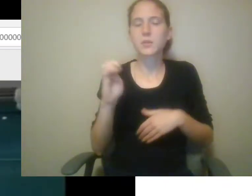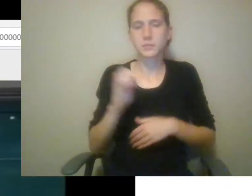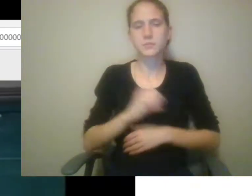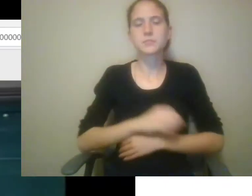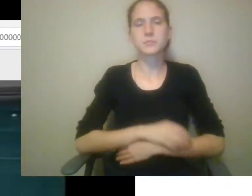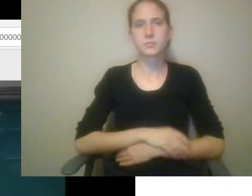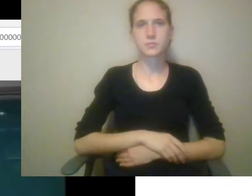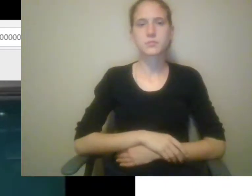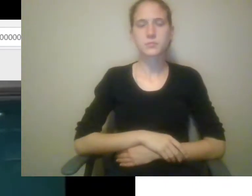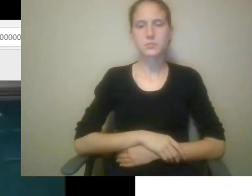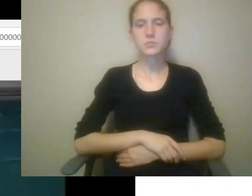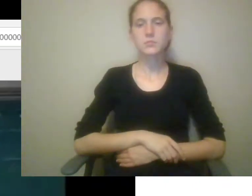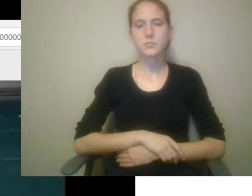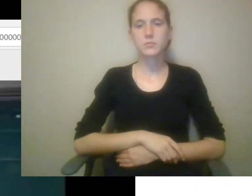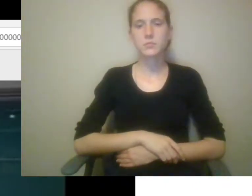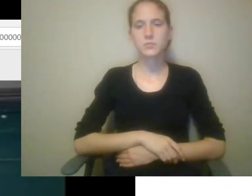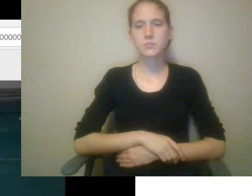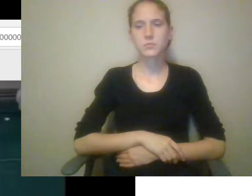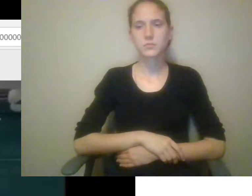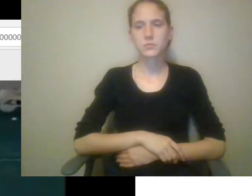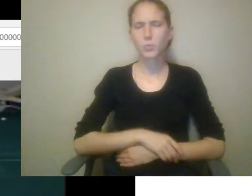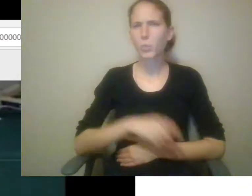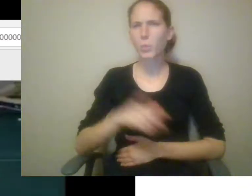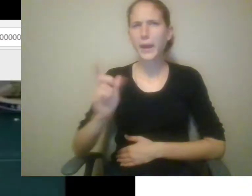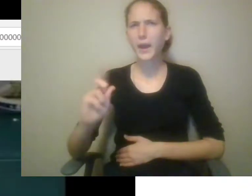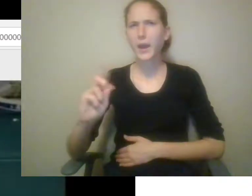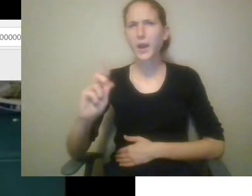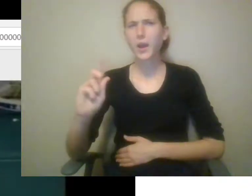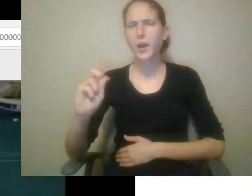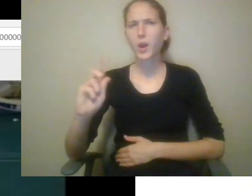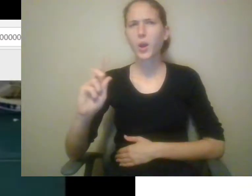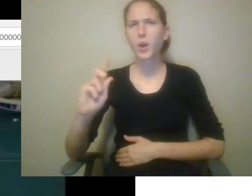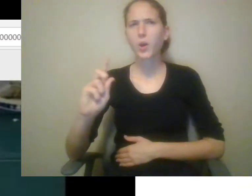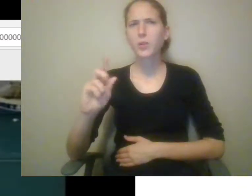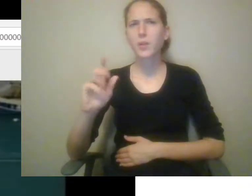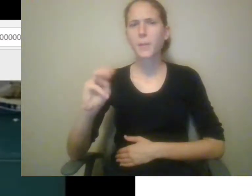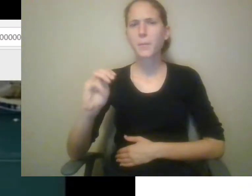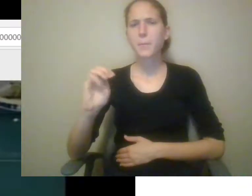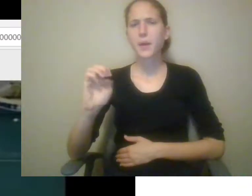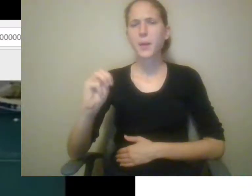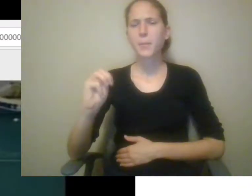cell membrane. How about location?